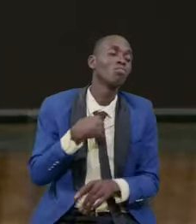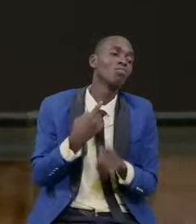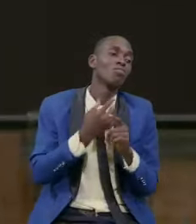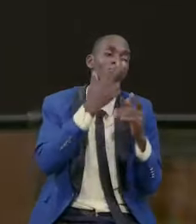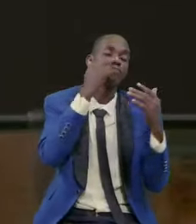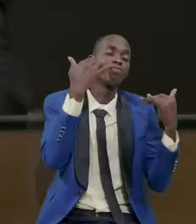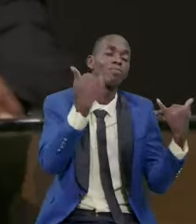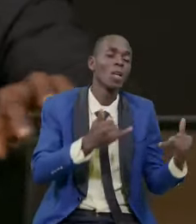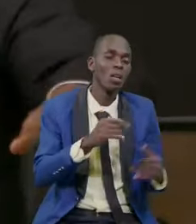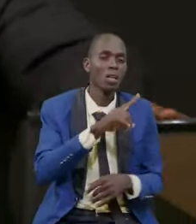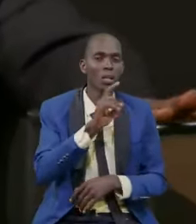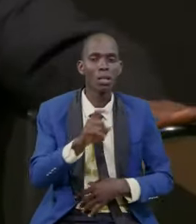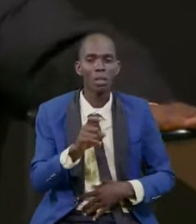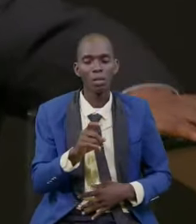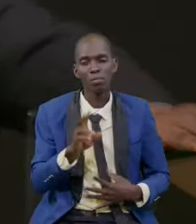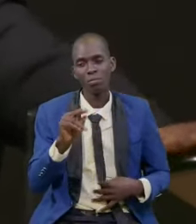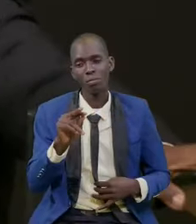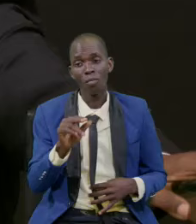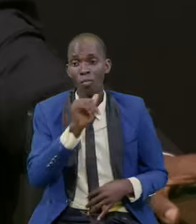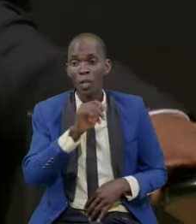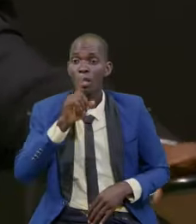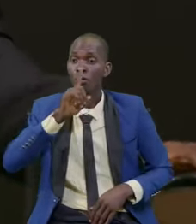know, a real believer,